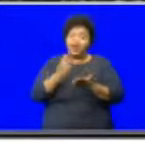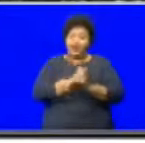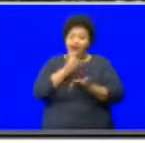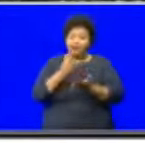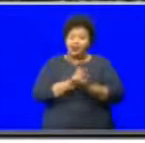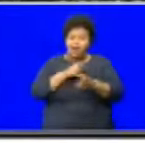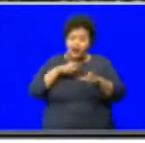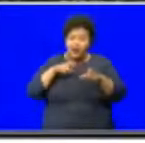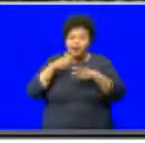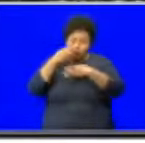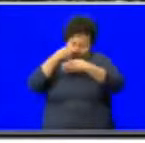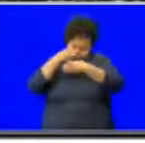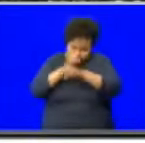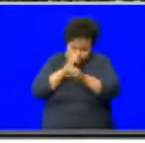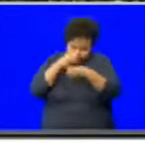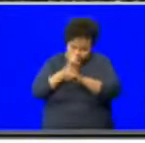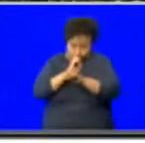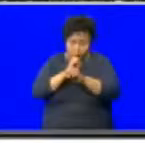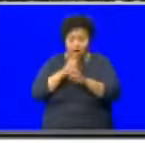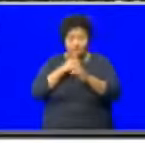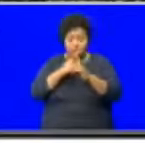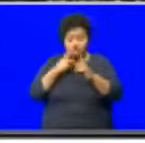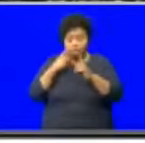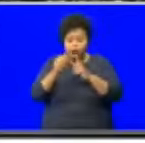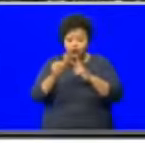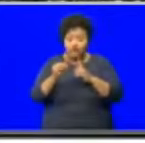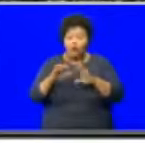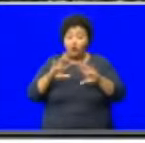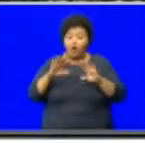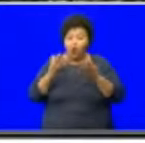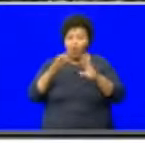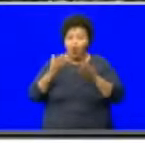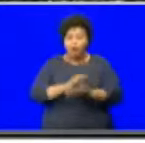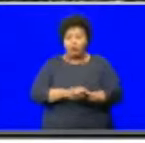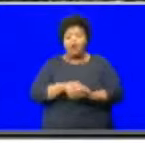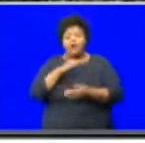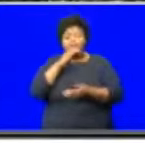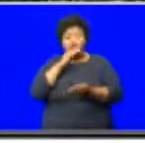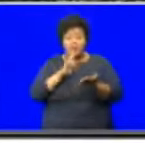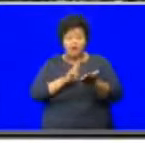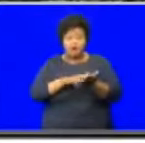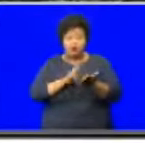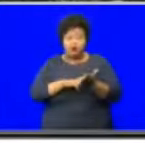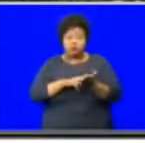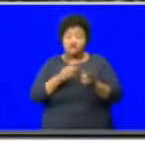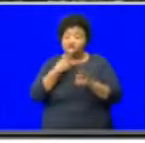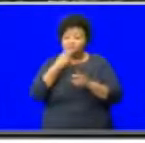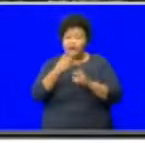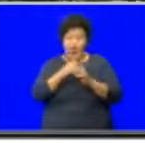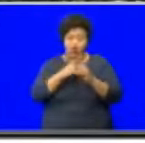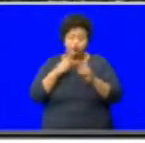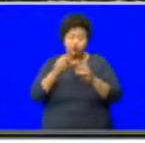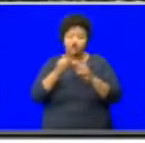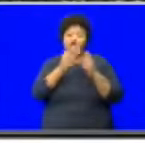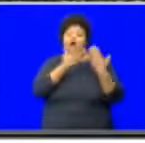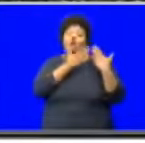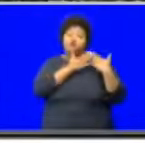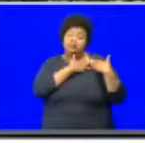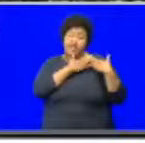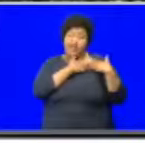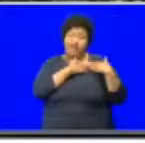out. So the findings now have actually revealed that this vaccine is safe and it can be